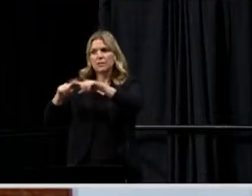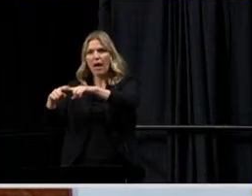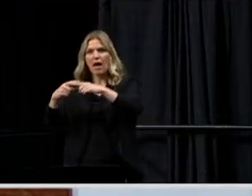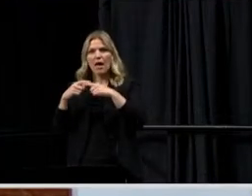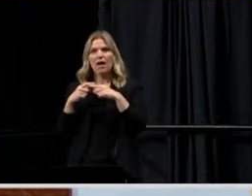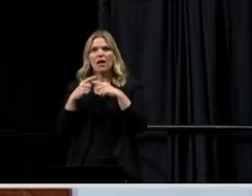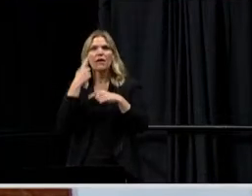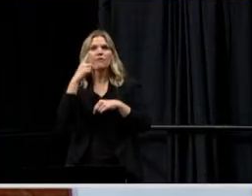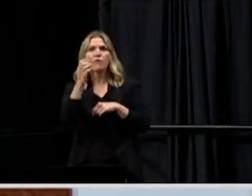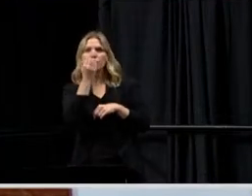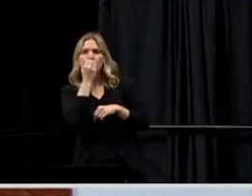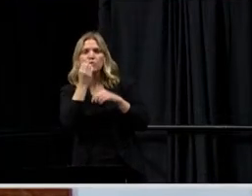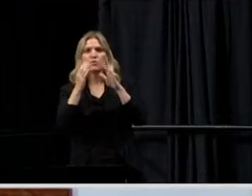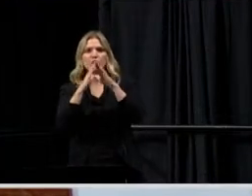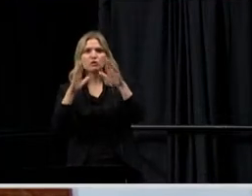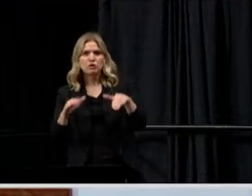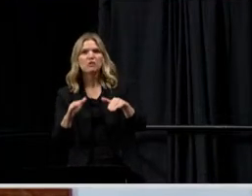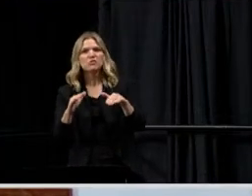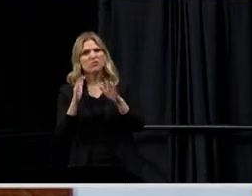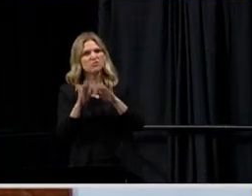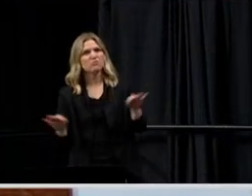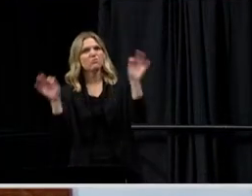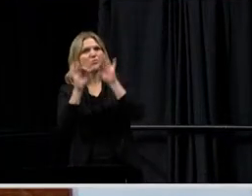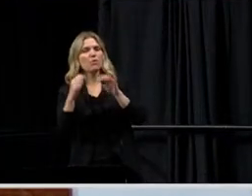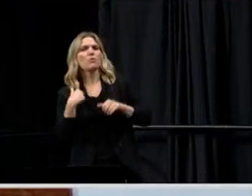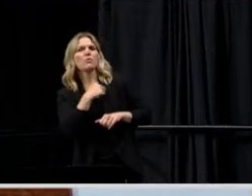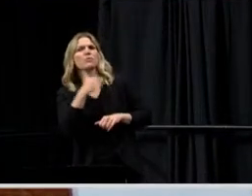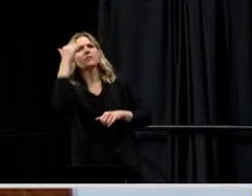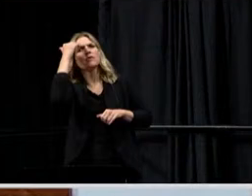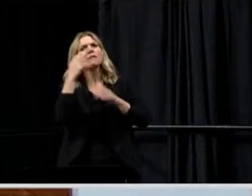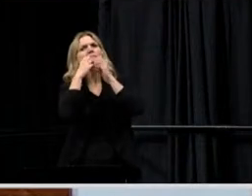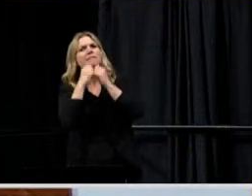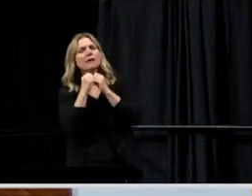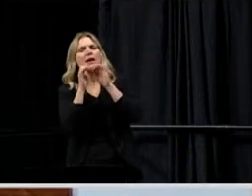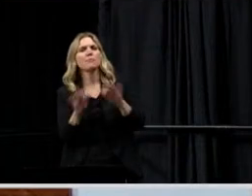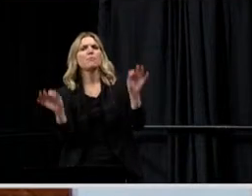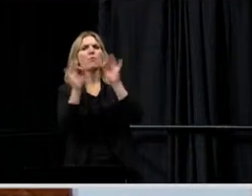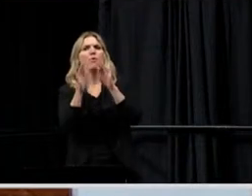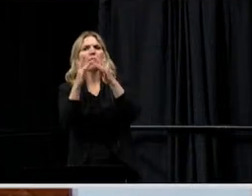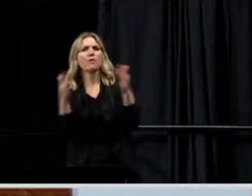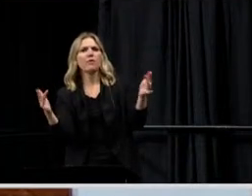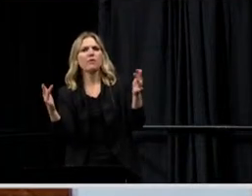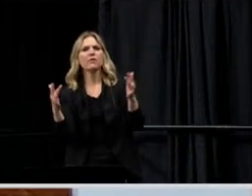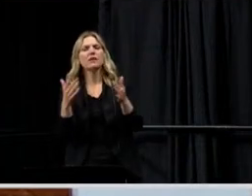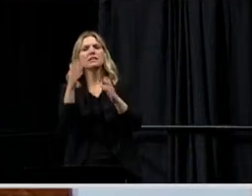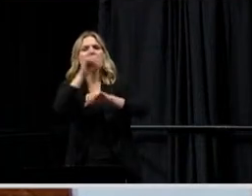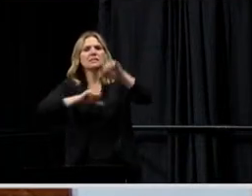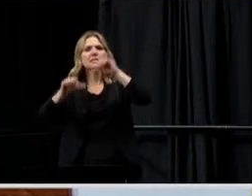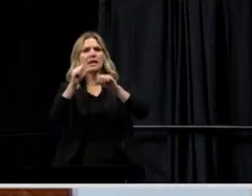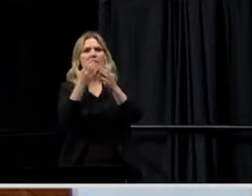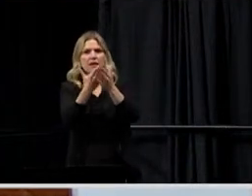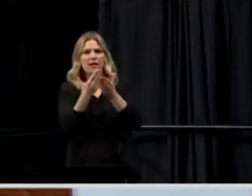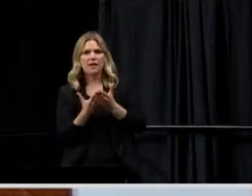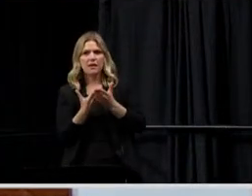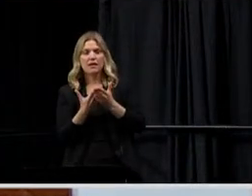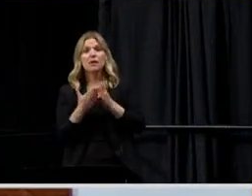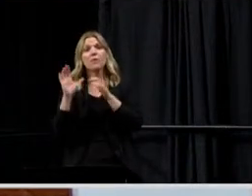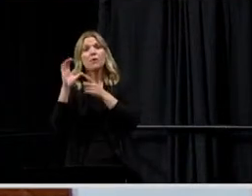shelter. We know and accept the importance of biodiversity as a scientific fact, but cultural diversity is